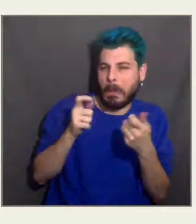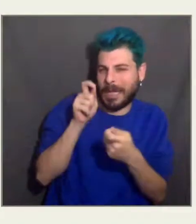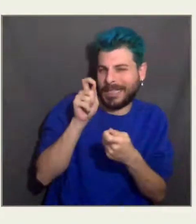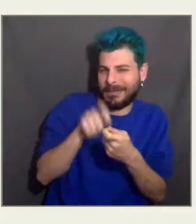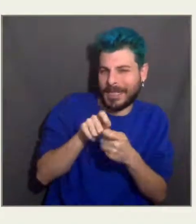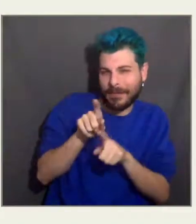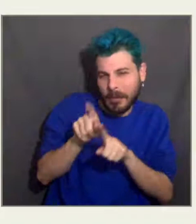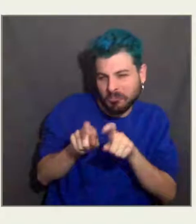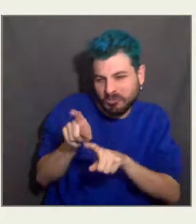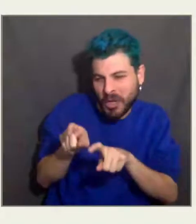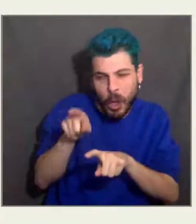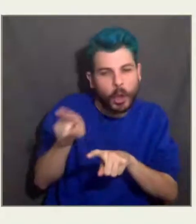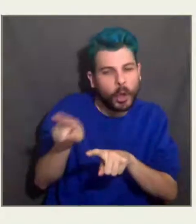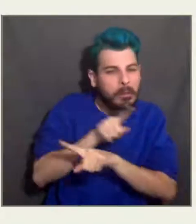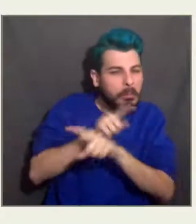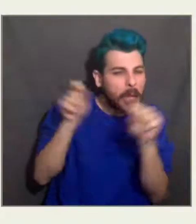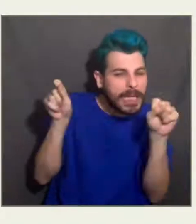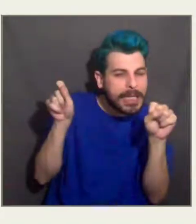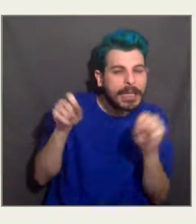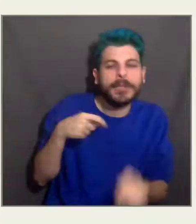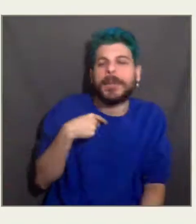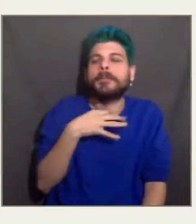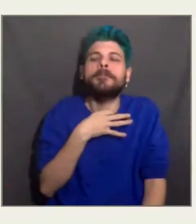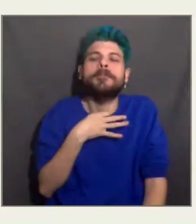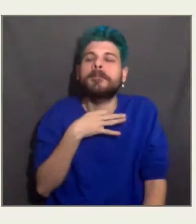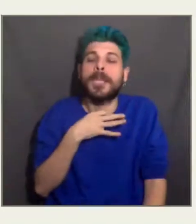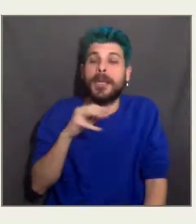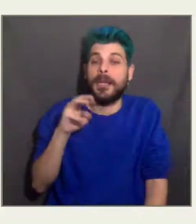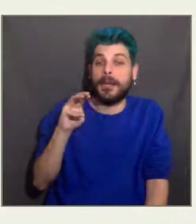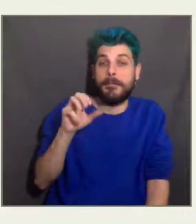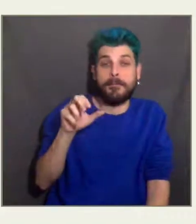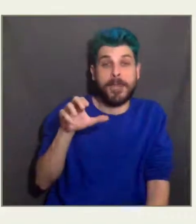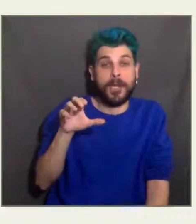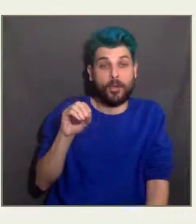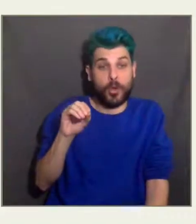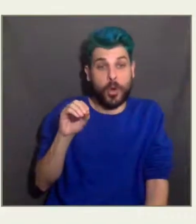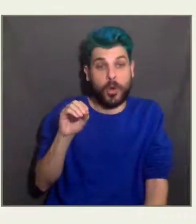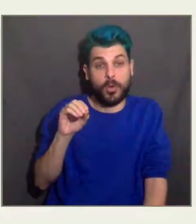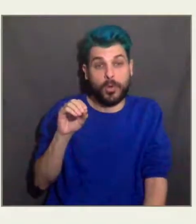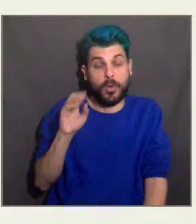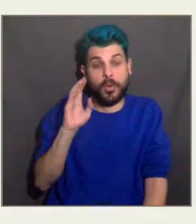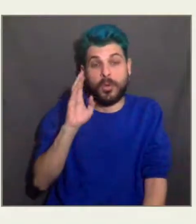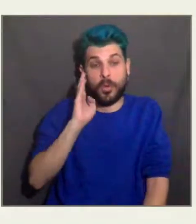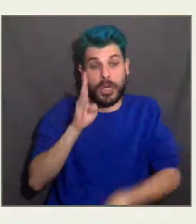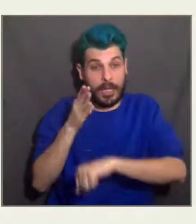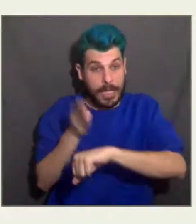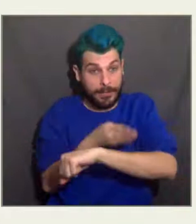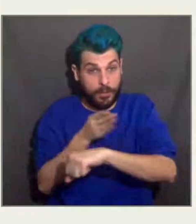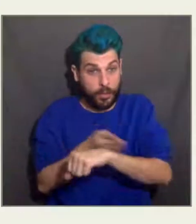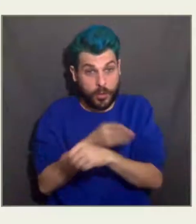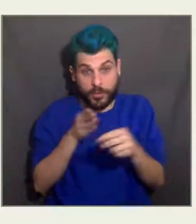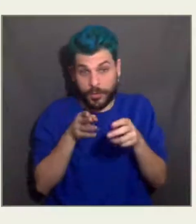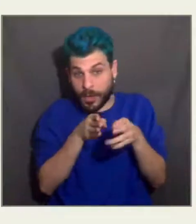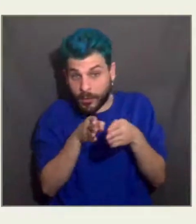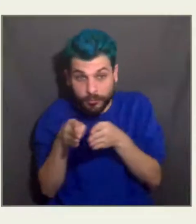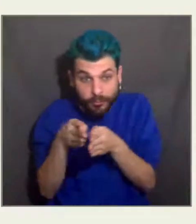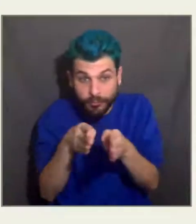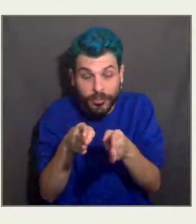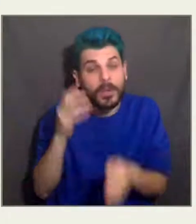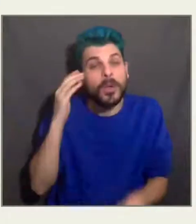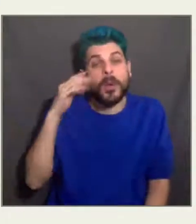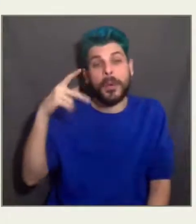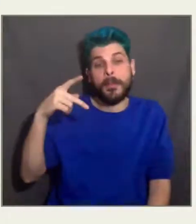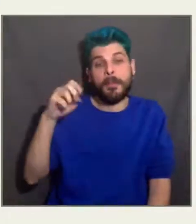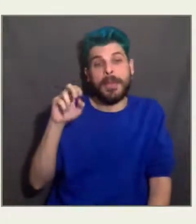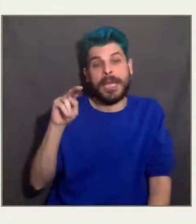council president. What will Metro do to make the regional trails, like the Peninsula Crossing Trail,